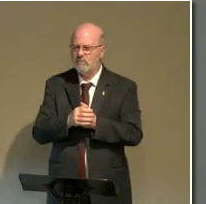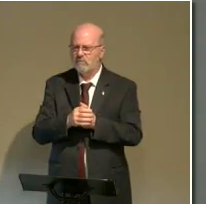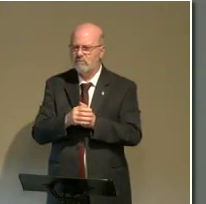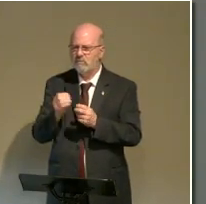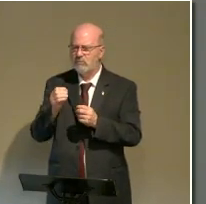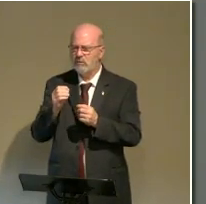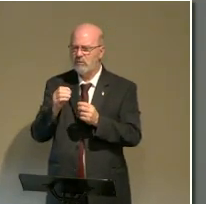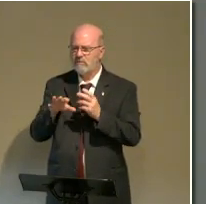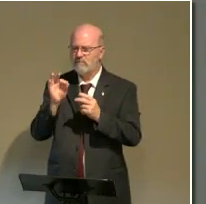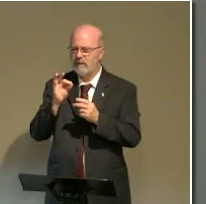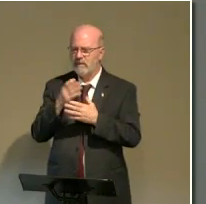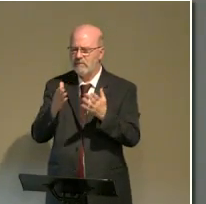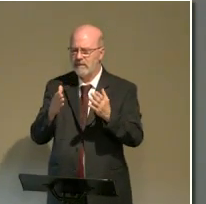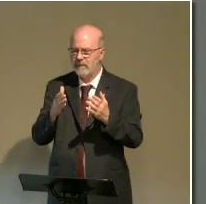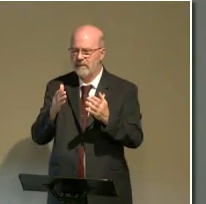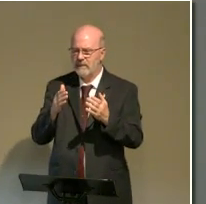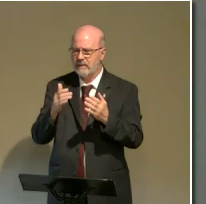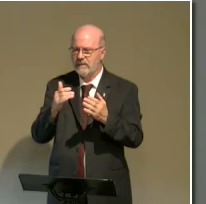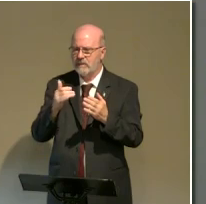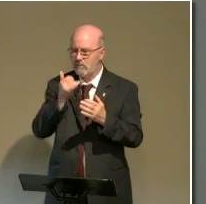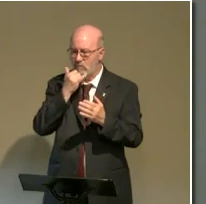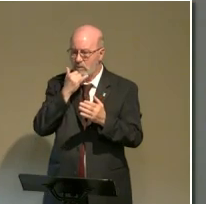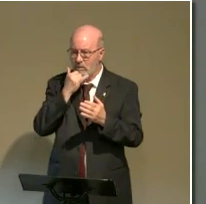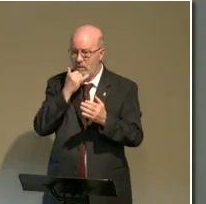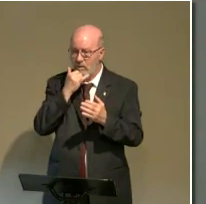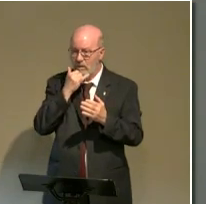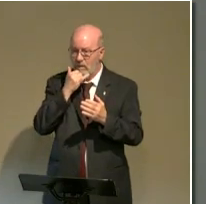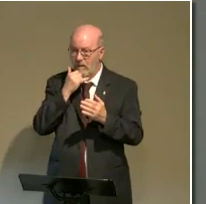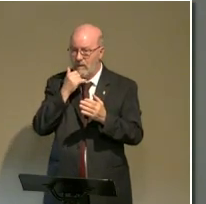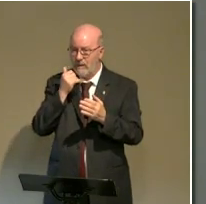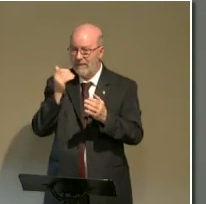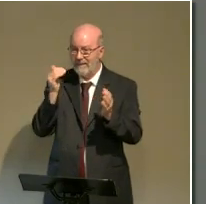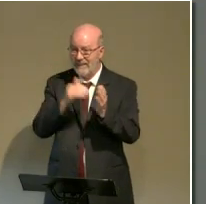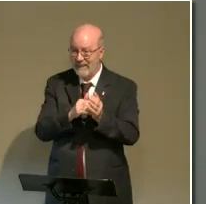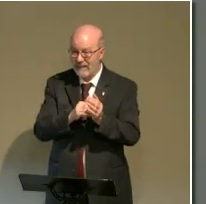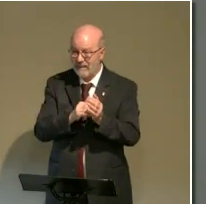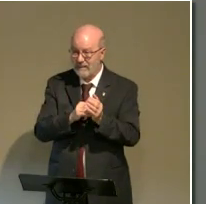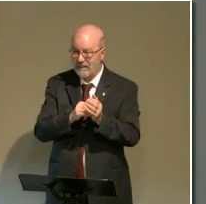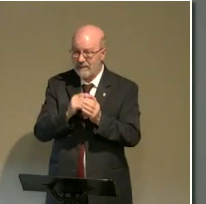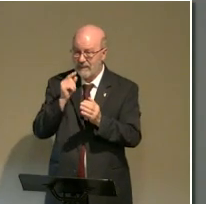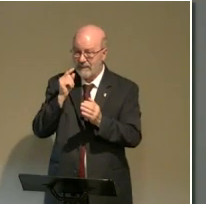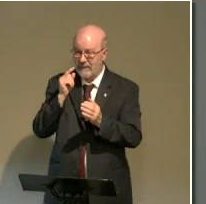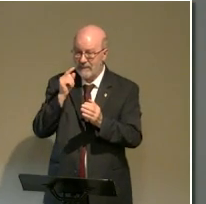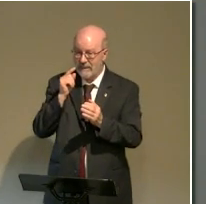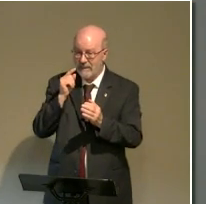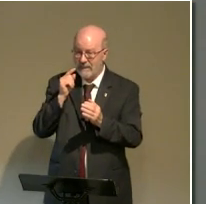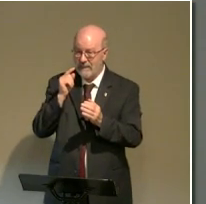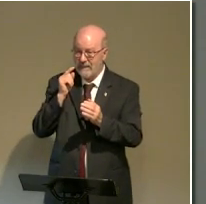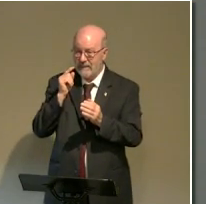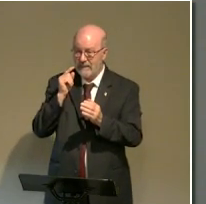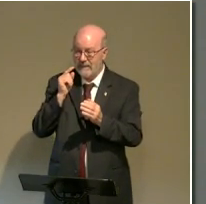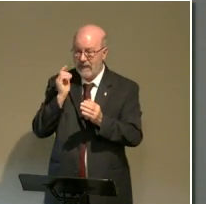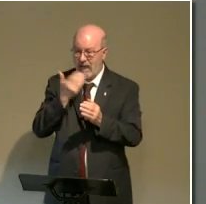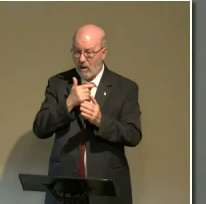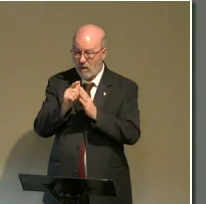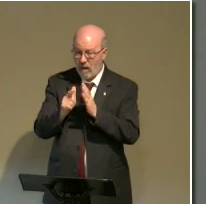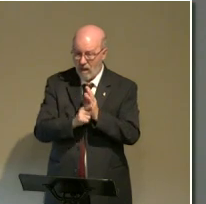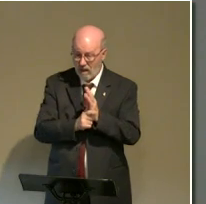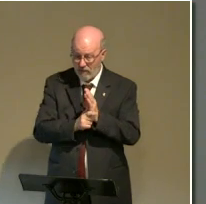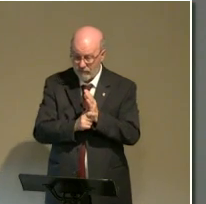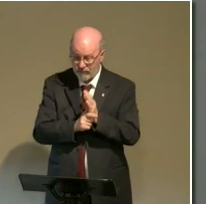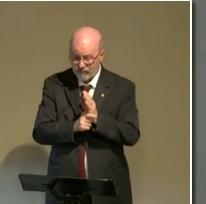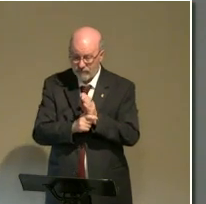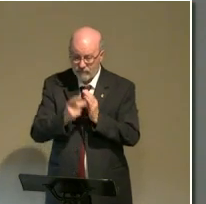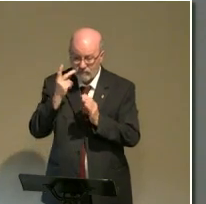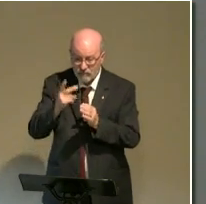to find something wrong that goes against Persian law, okay? And